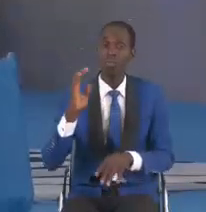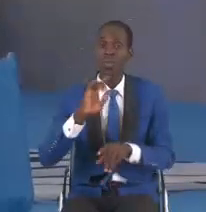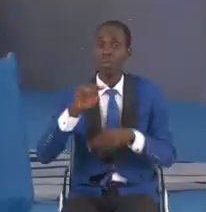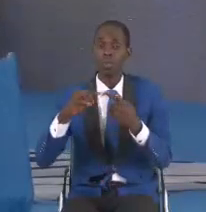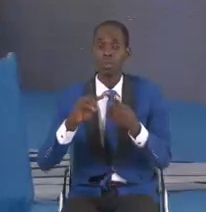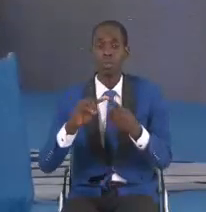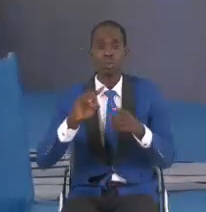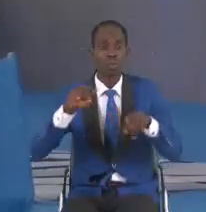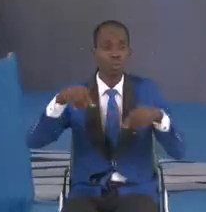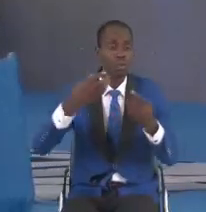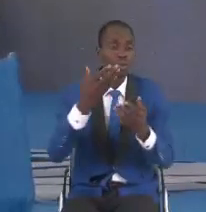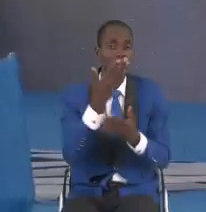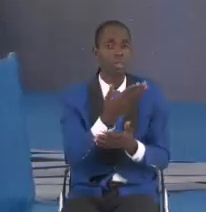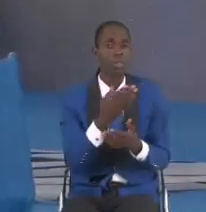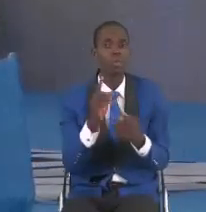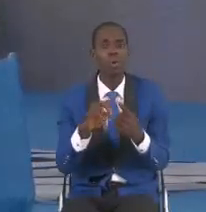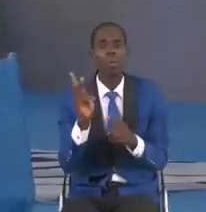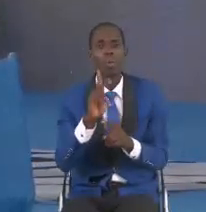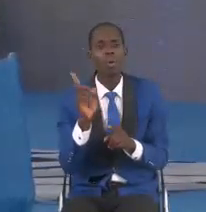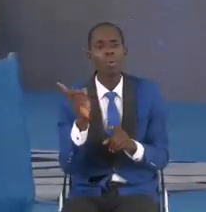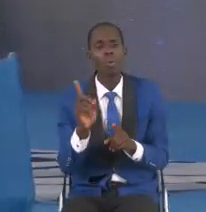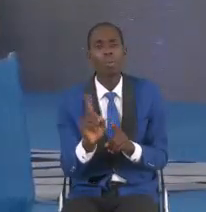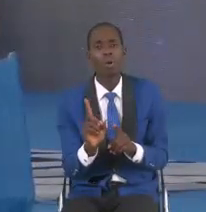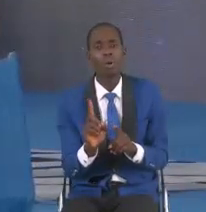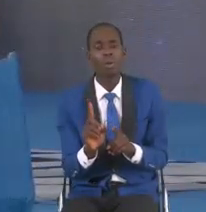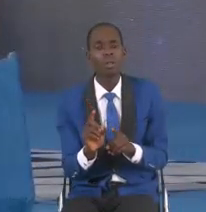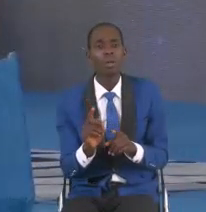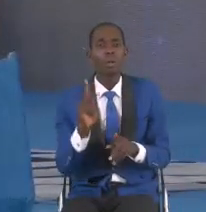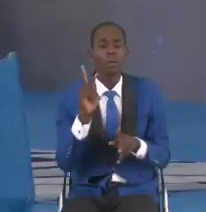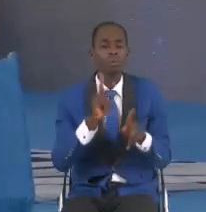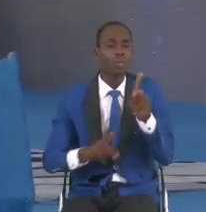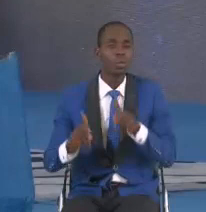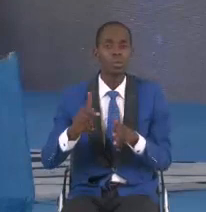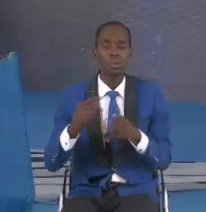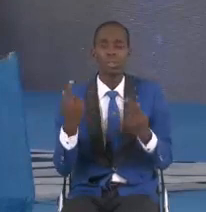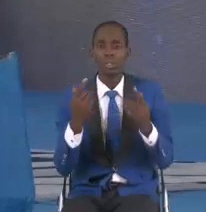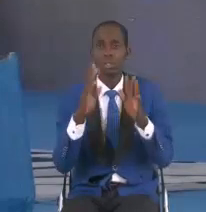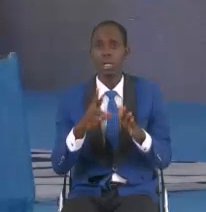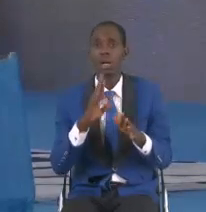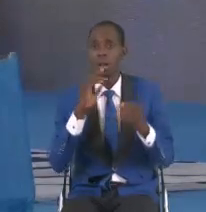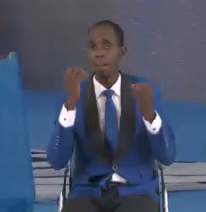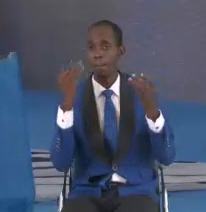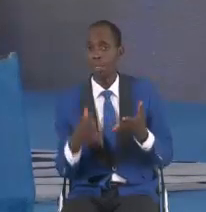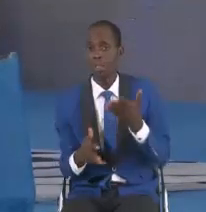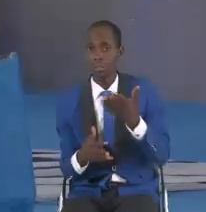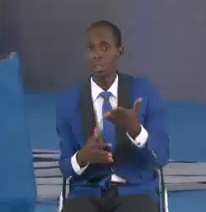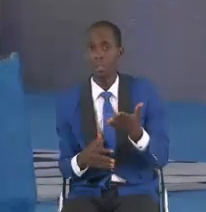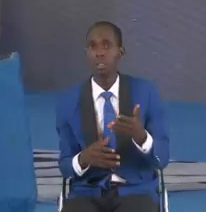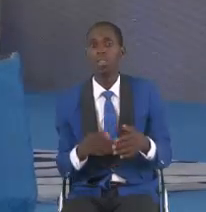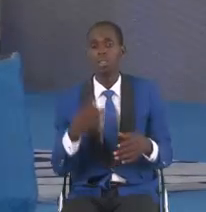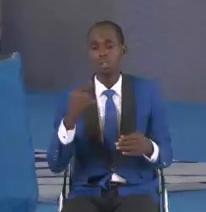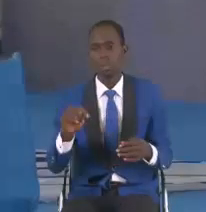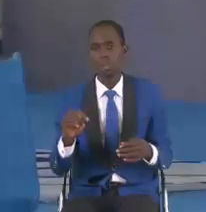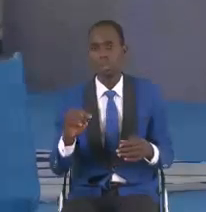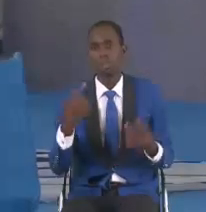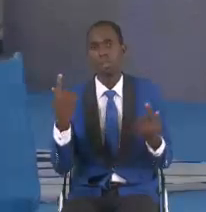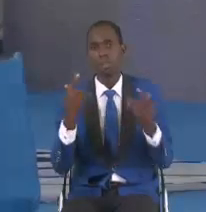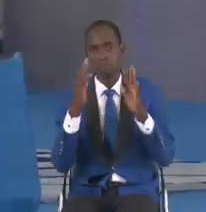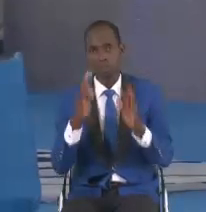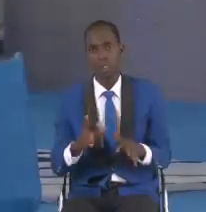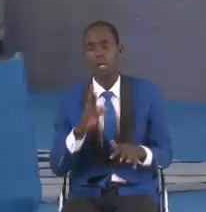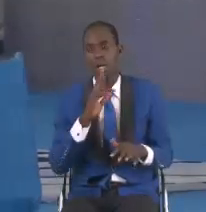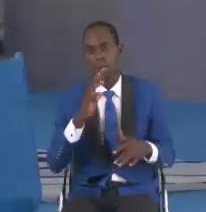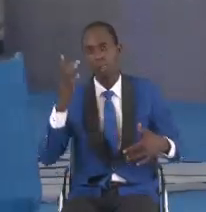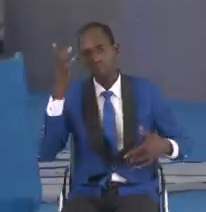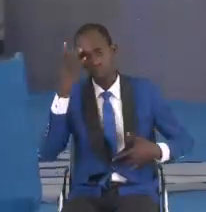the place where those sinners are, it's not only the sick, yes, sinners are sick, they're also sinful.